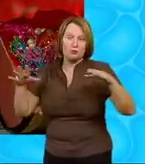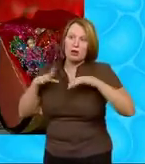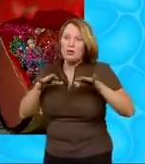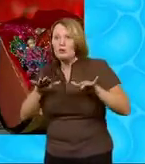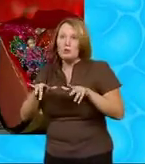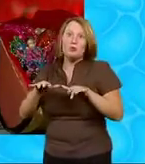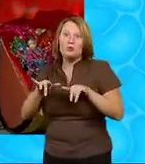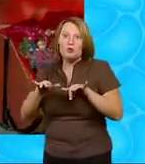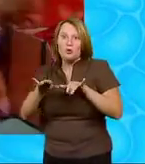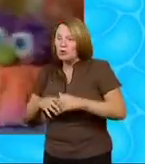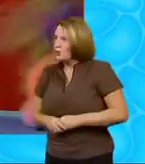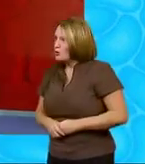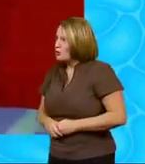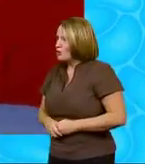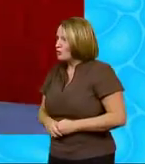do.